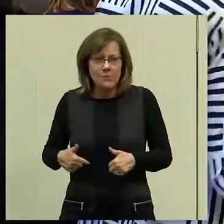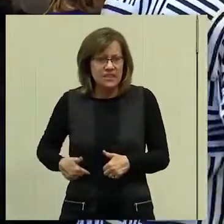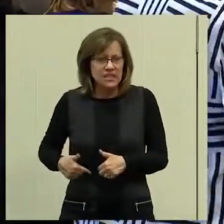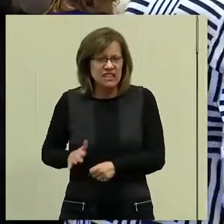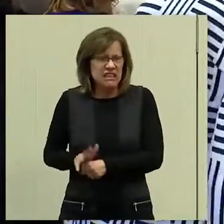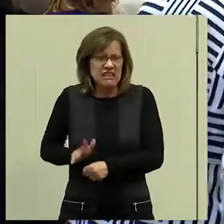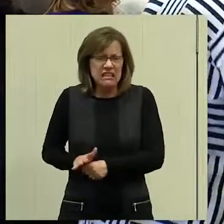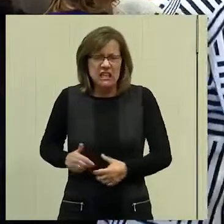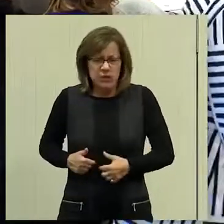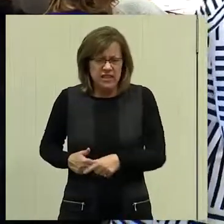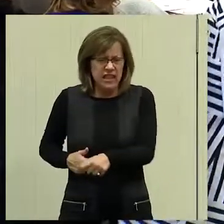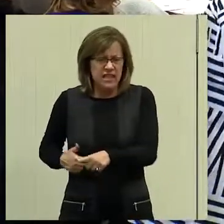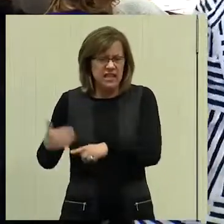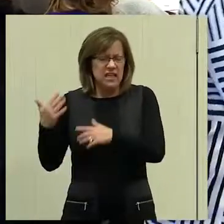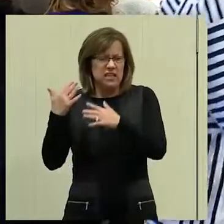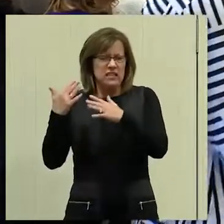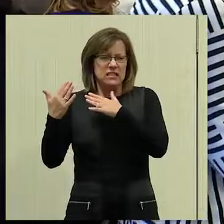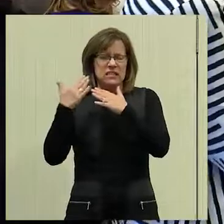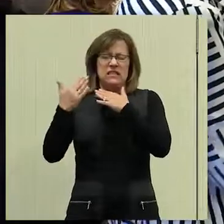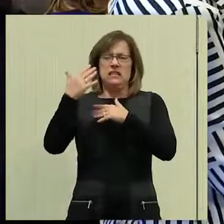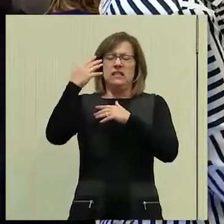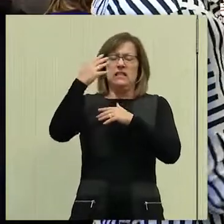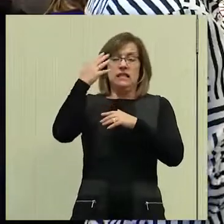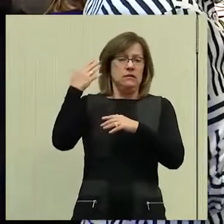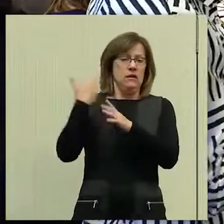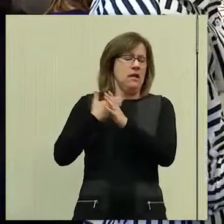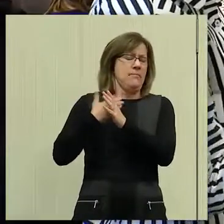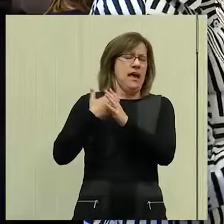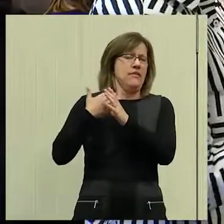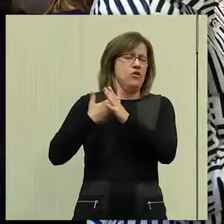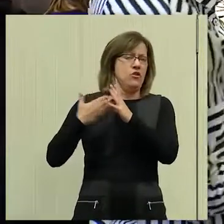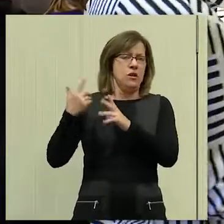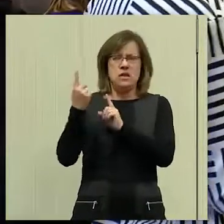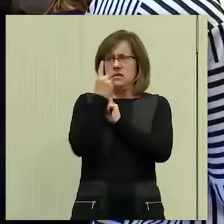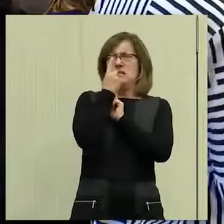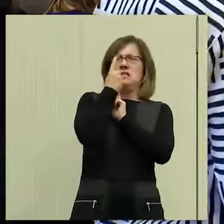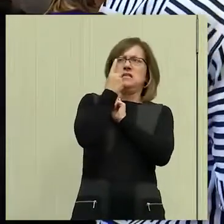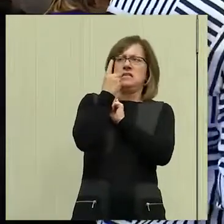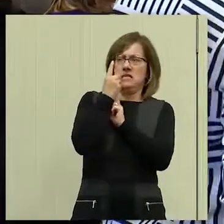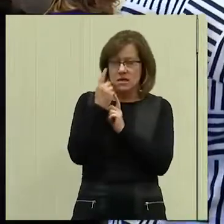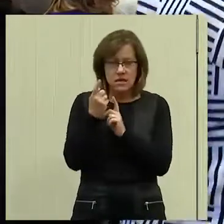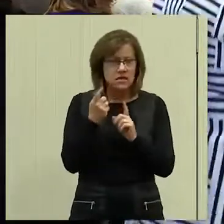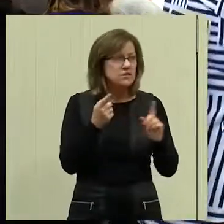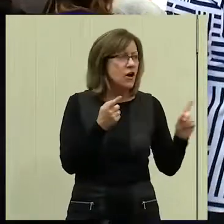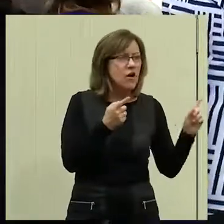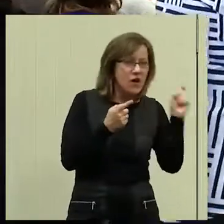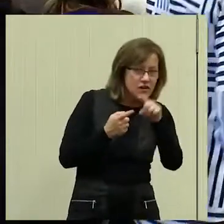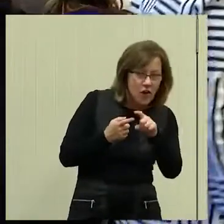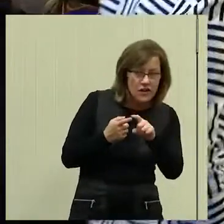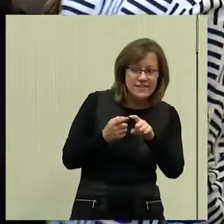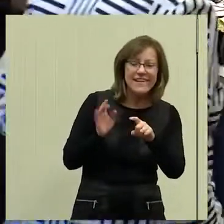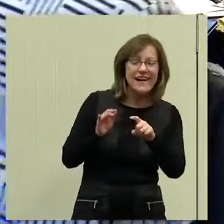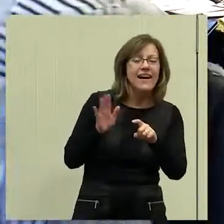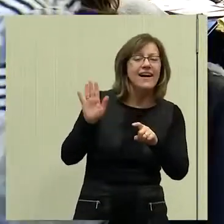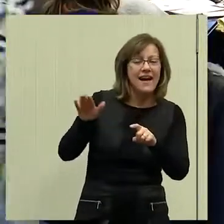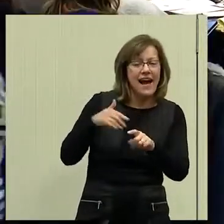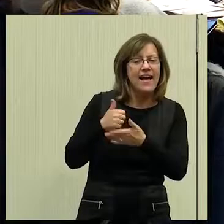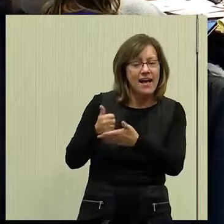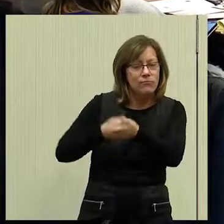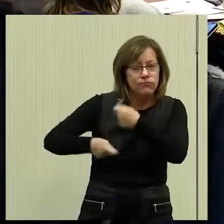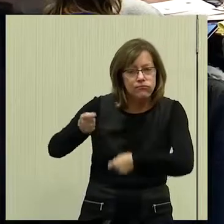he's whining or he's touching me or he's in my space. And if you know that, you're more likely to help each other out then. Yeah, so her and the gray right there.